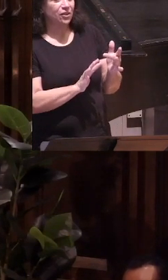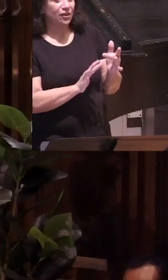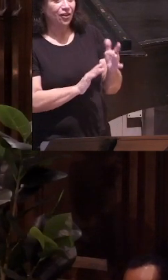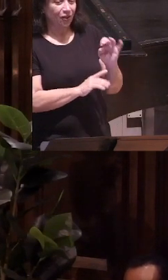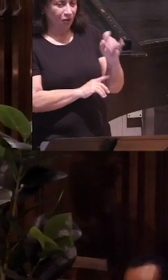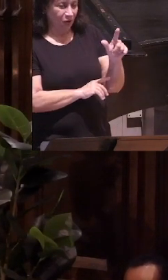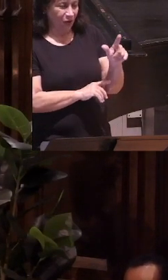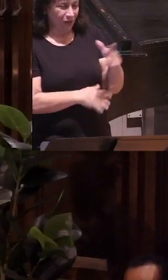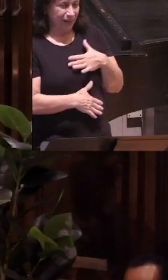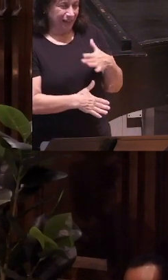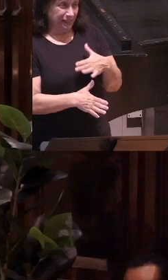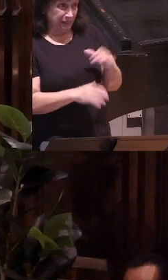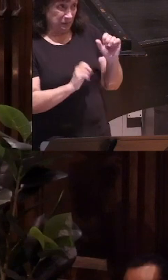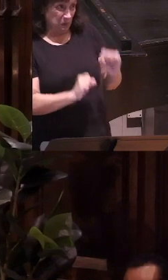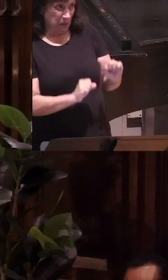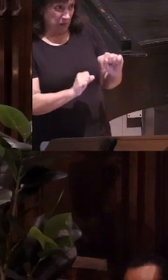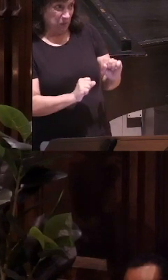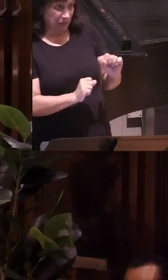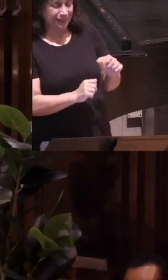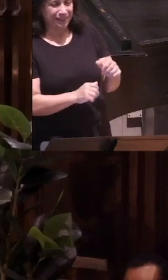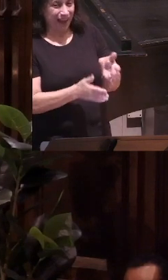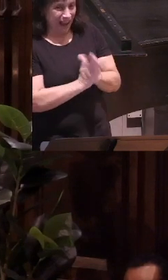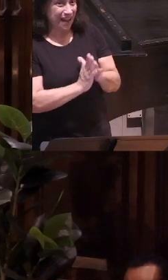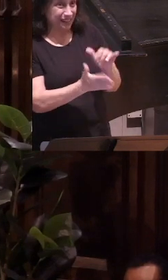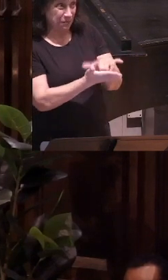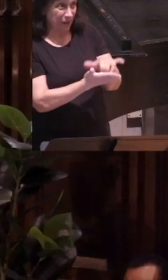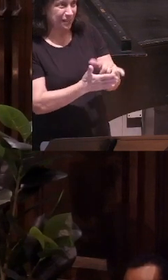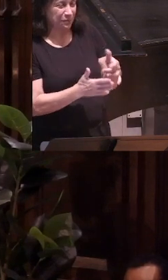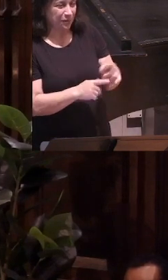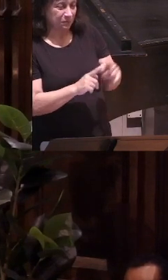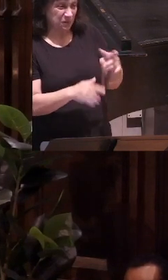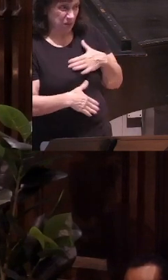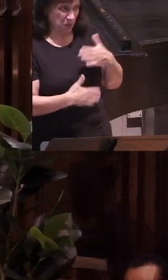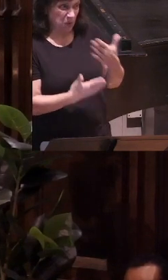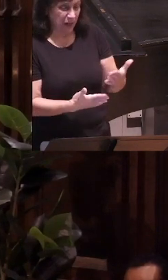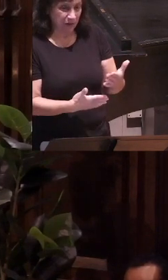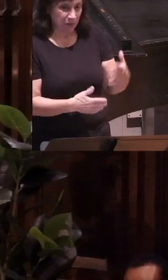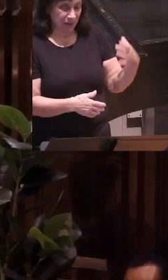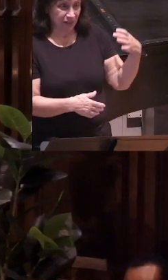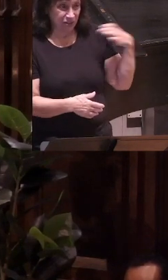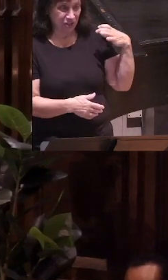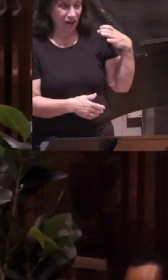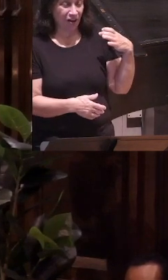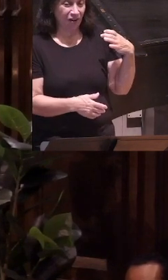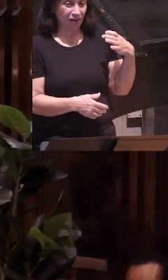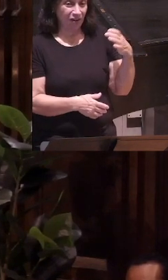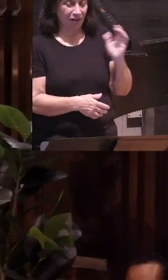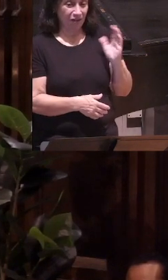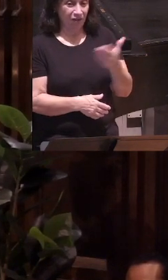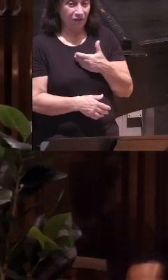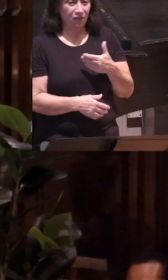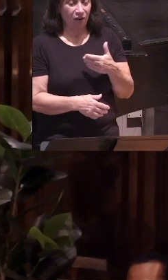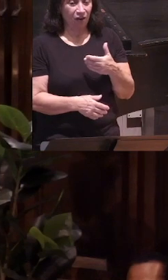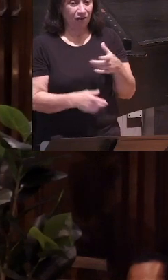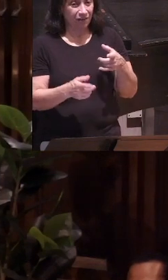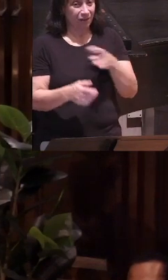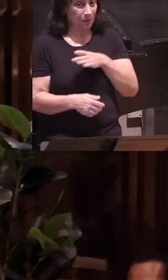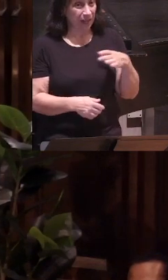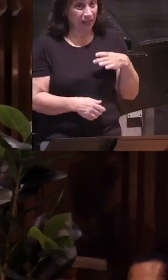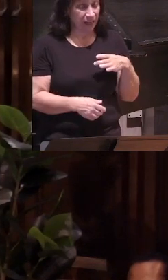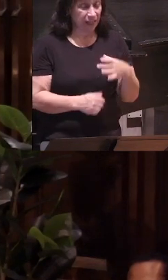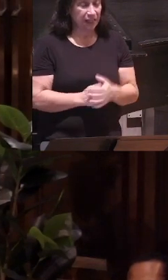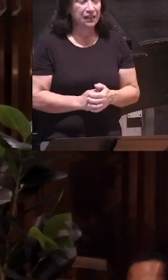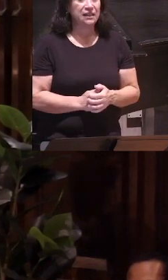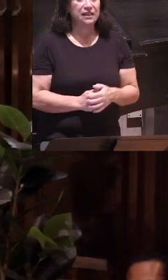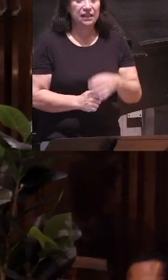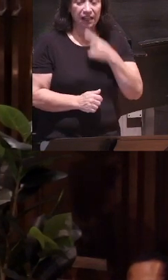breath, and asked the impossible. I asked if he'd be willing to be the chair of our steering committee.